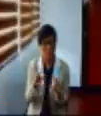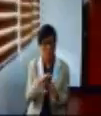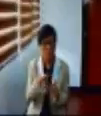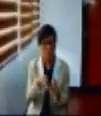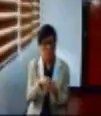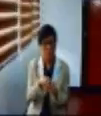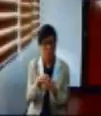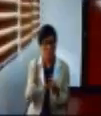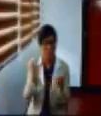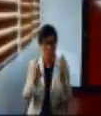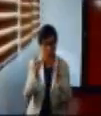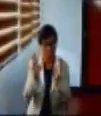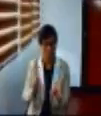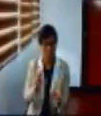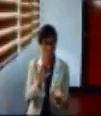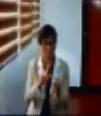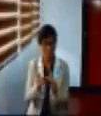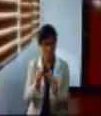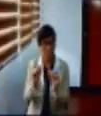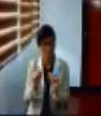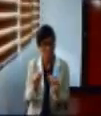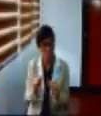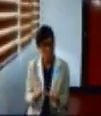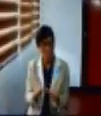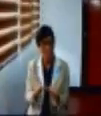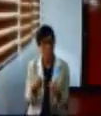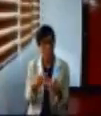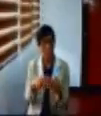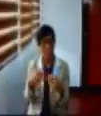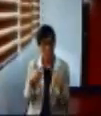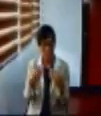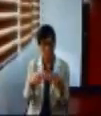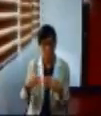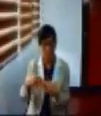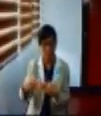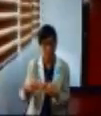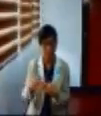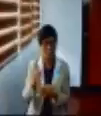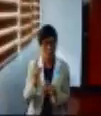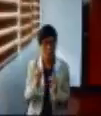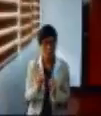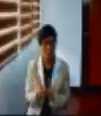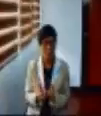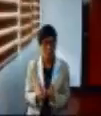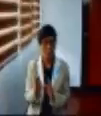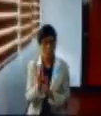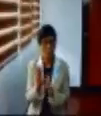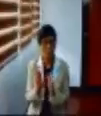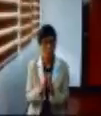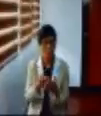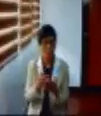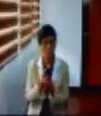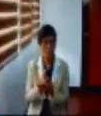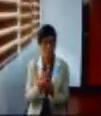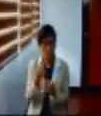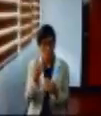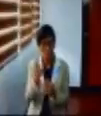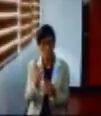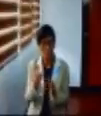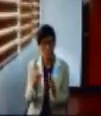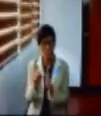we may look beyond the International Bill of Rights and look to environmental standards. Similarly,